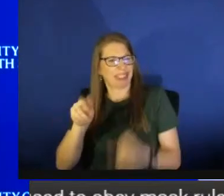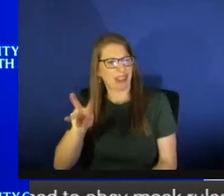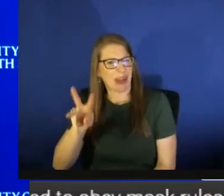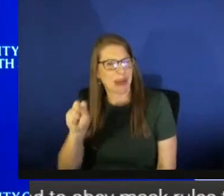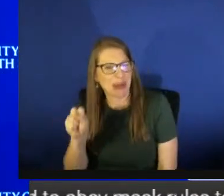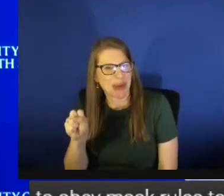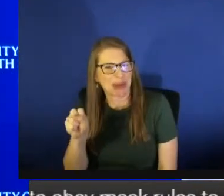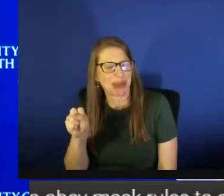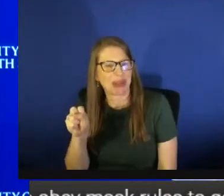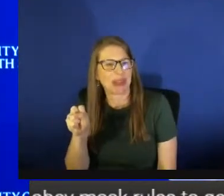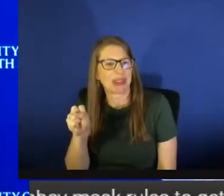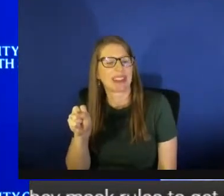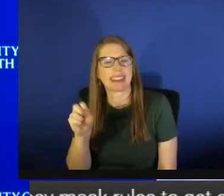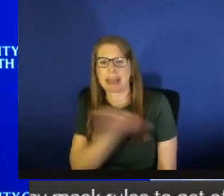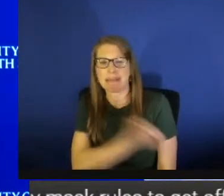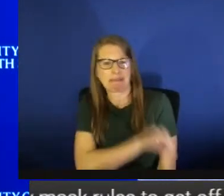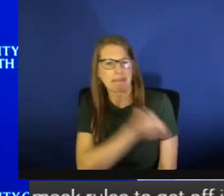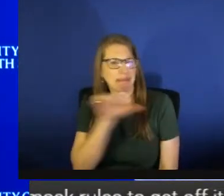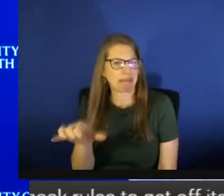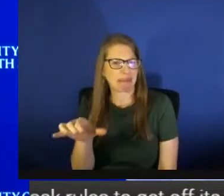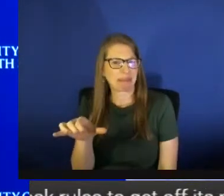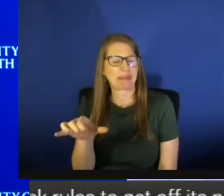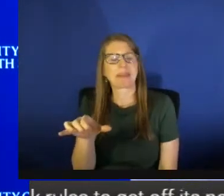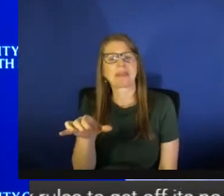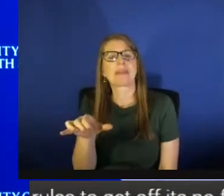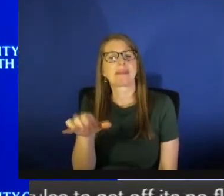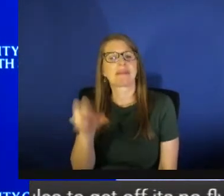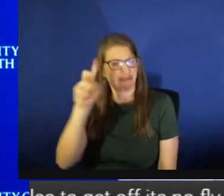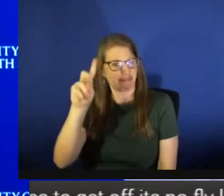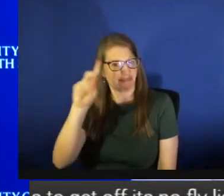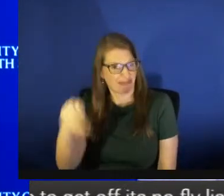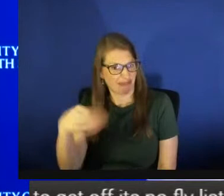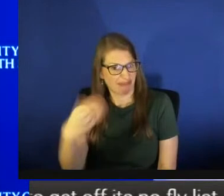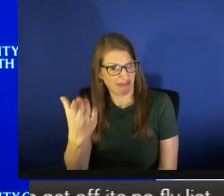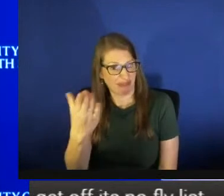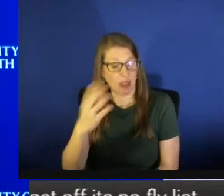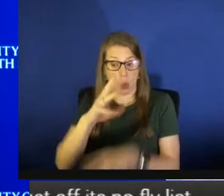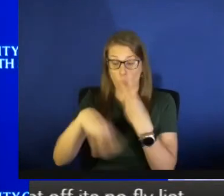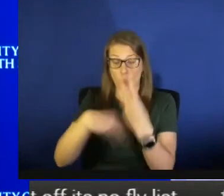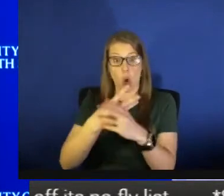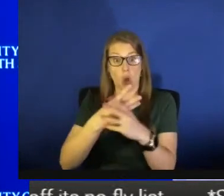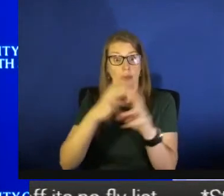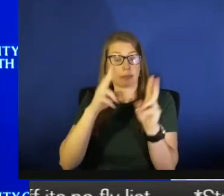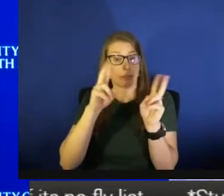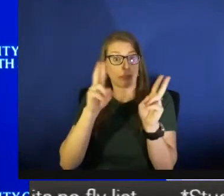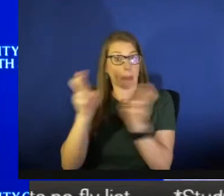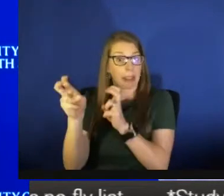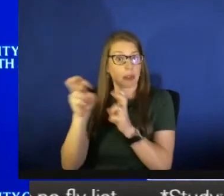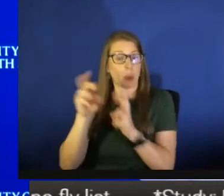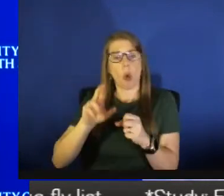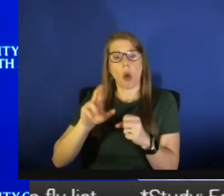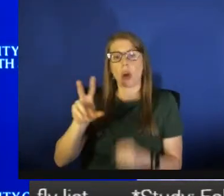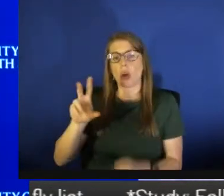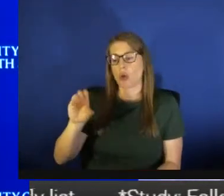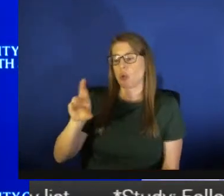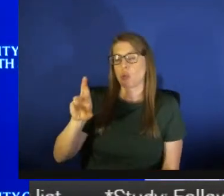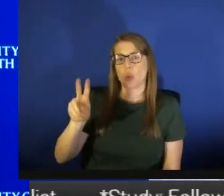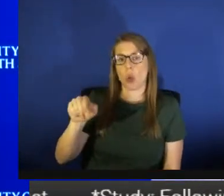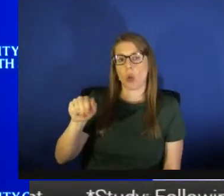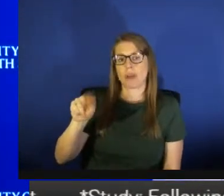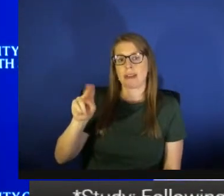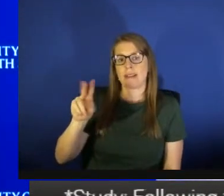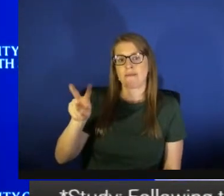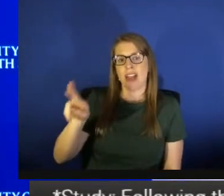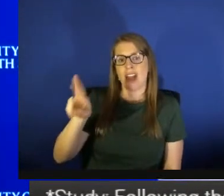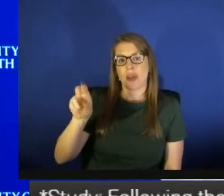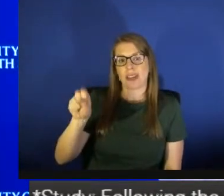for journalism. Presenting that education, whether it's world topics or coronavirus, whatever that topic may be, and they have done a great